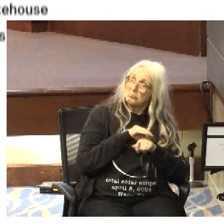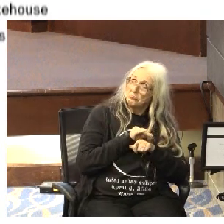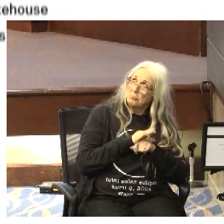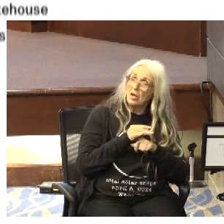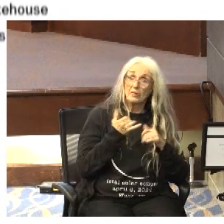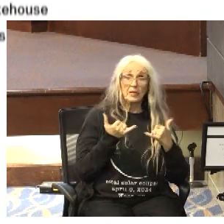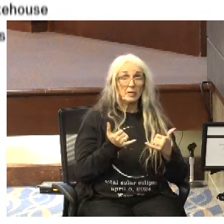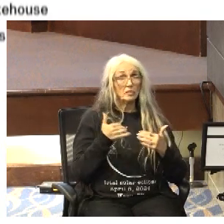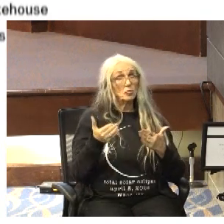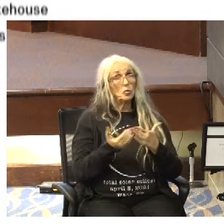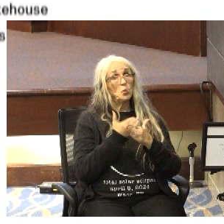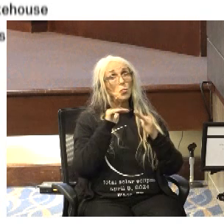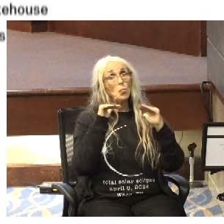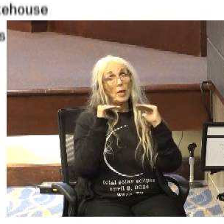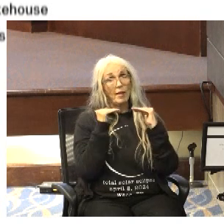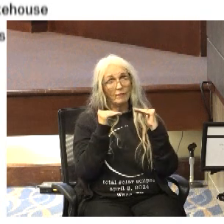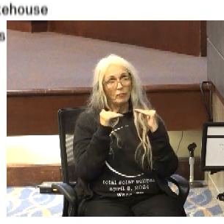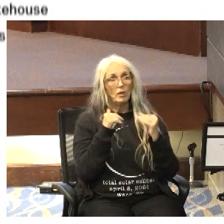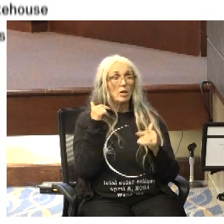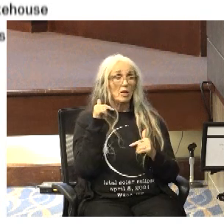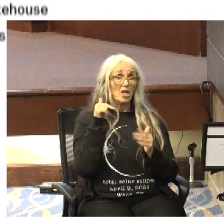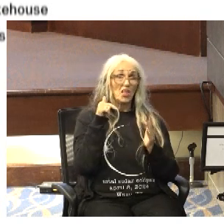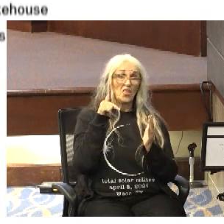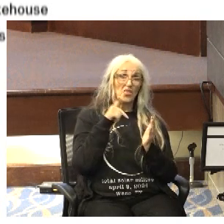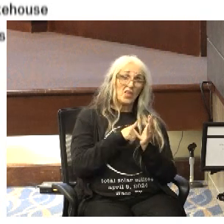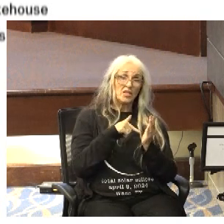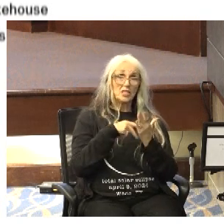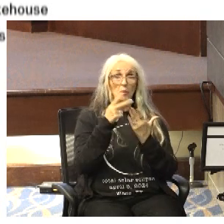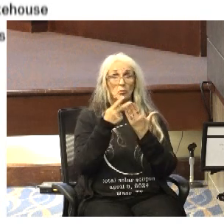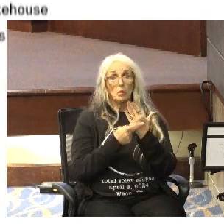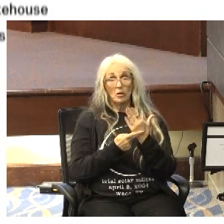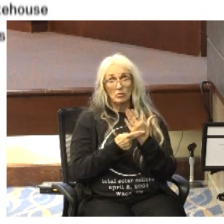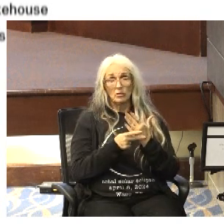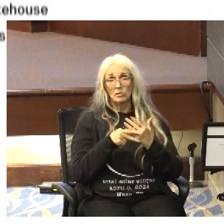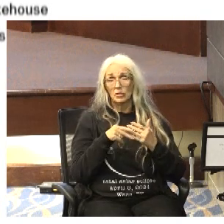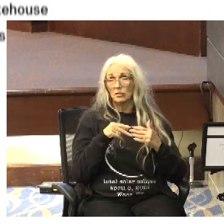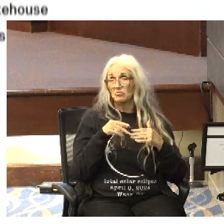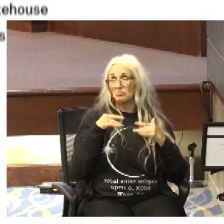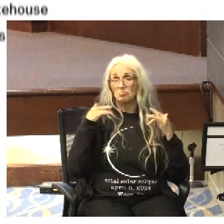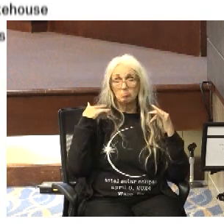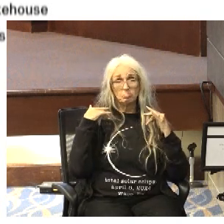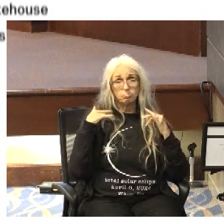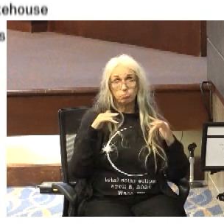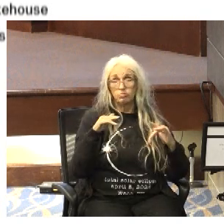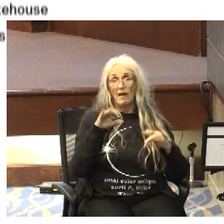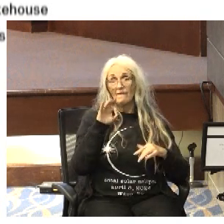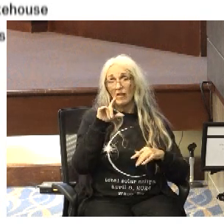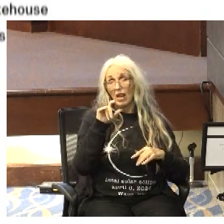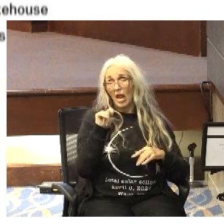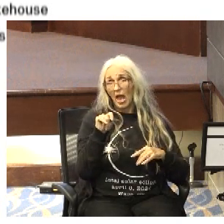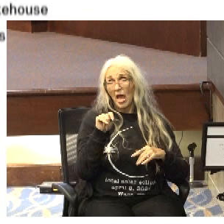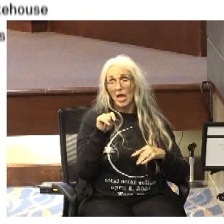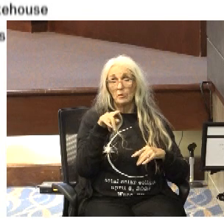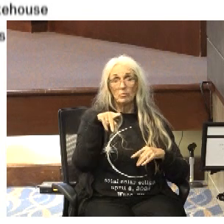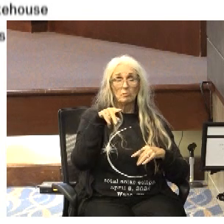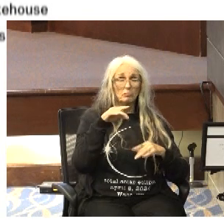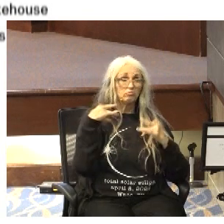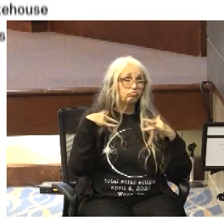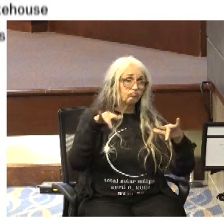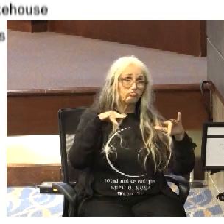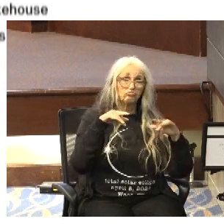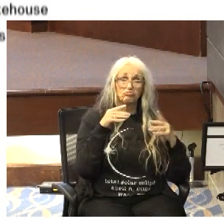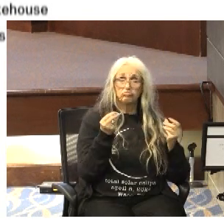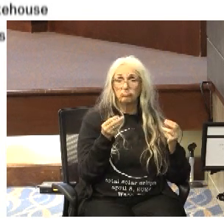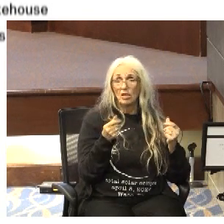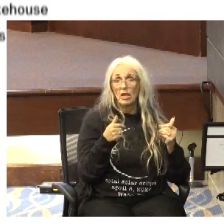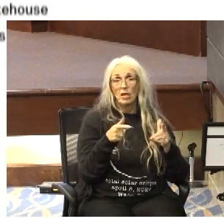level. This was a project that was dead flat Katy Prairie land that we built a man-made 300 acre lake out of that took us